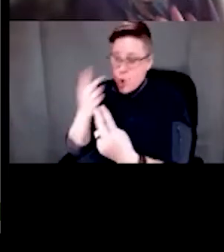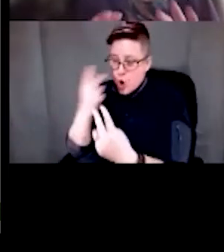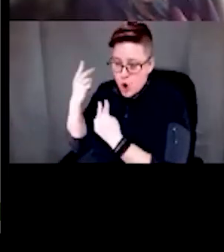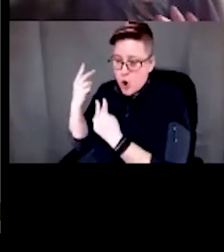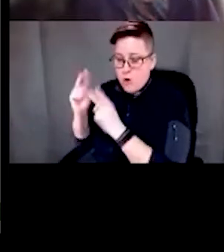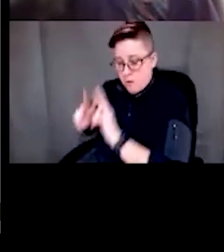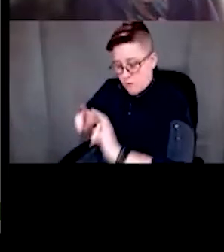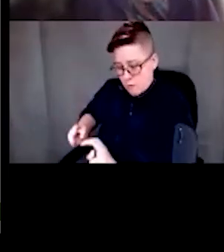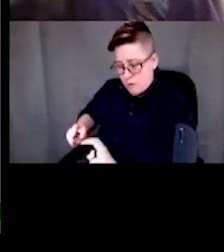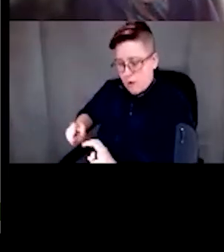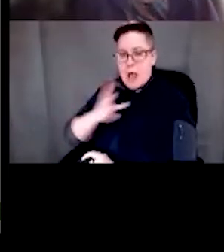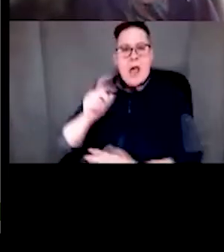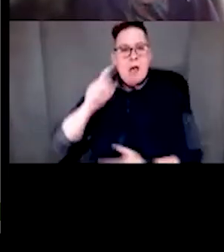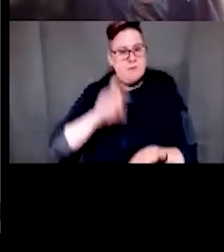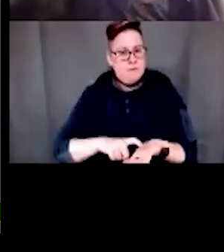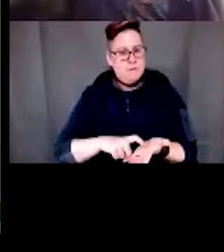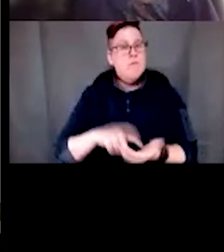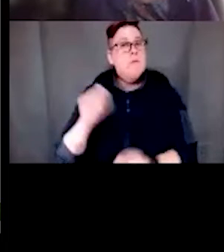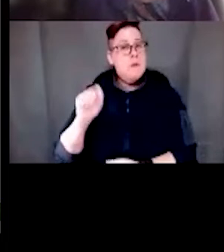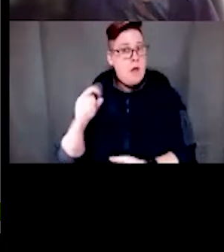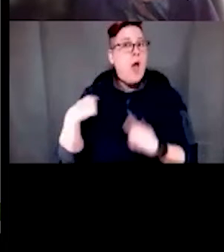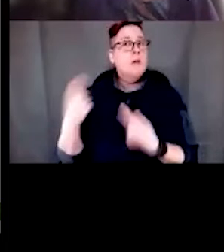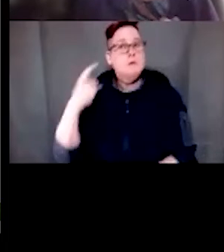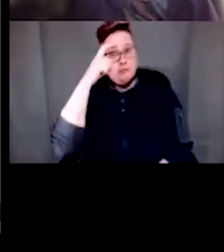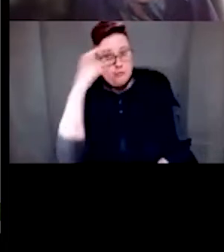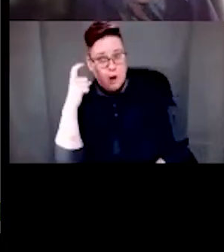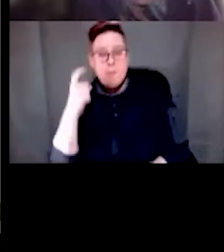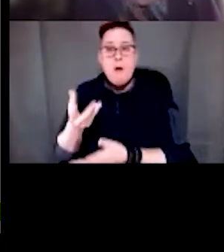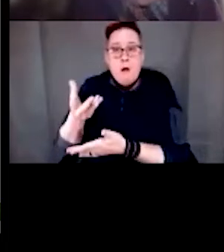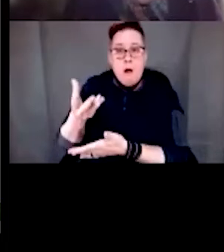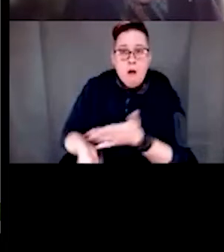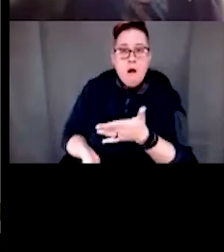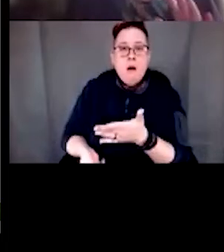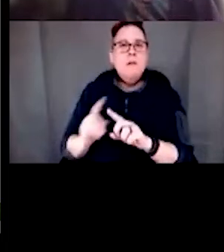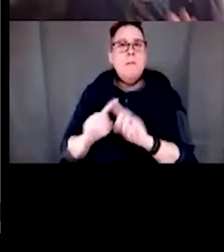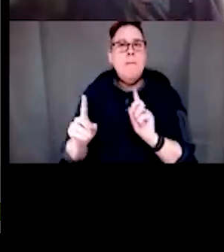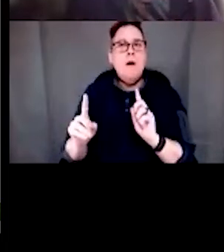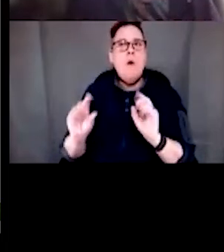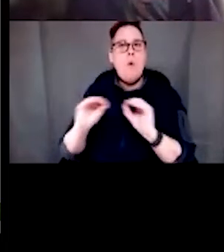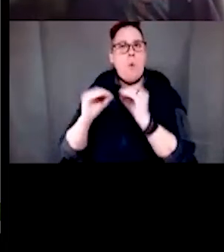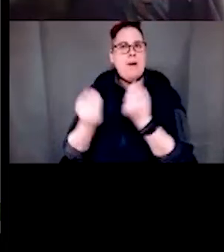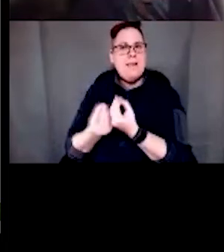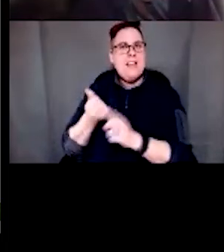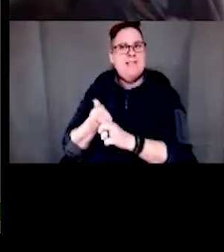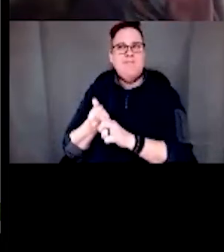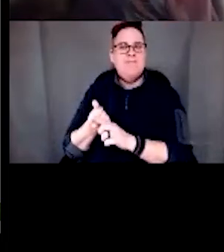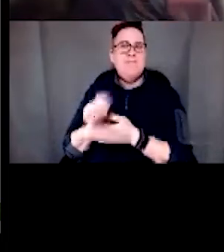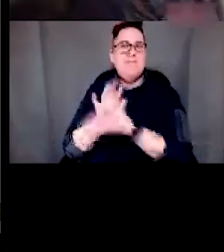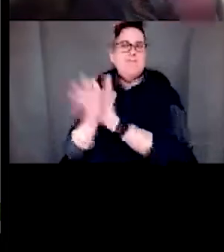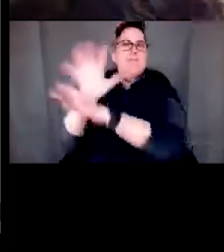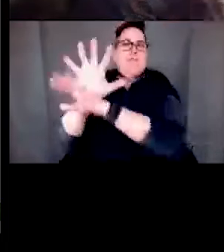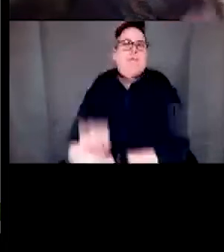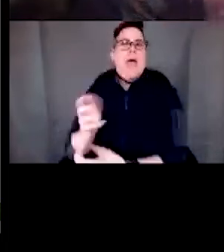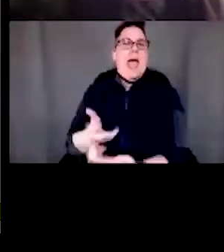recognizing that to the extent there's been trauma and loss, the organization has adapted to those, but